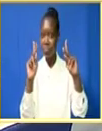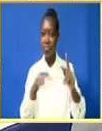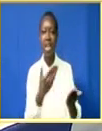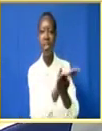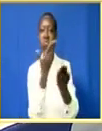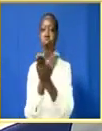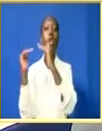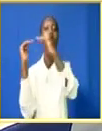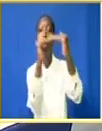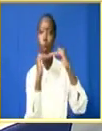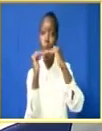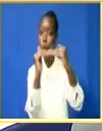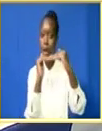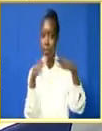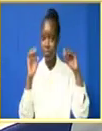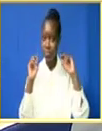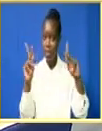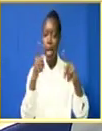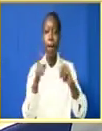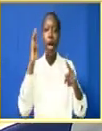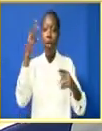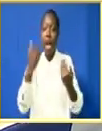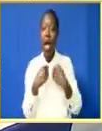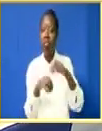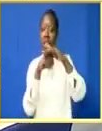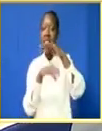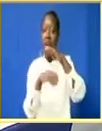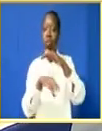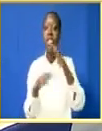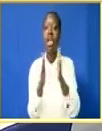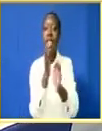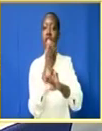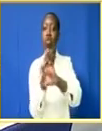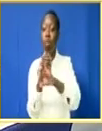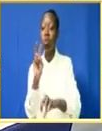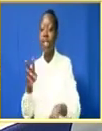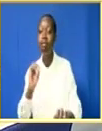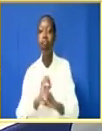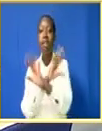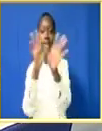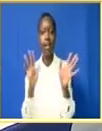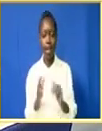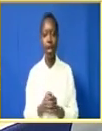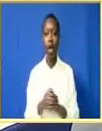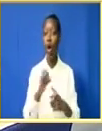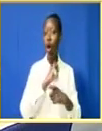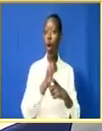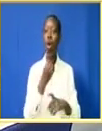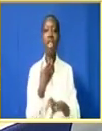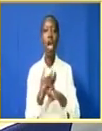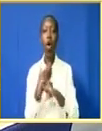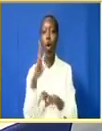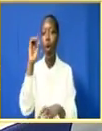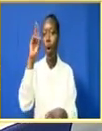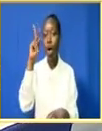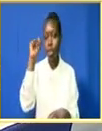have exposure of the roots, mm-hmm. the stones, mm-hmm. or we can say the rocks. Okay. Or anything that